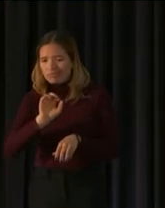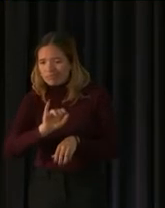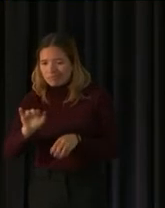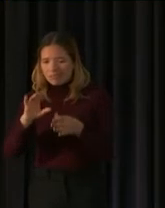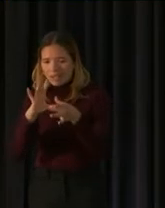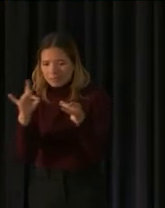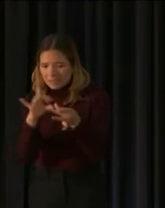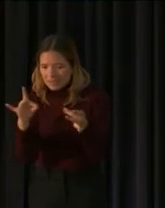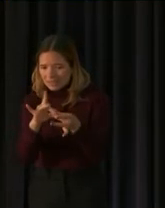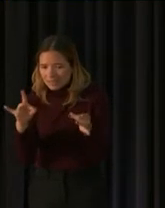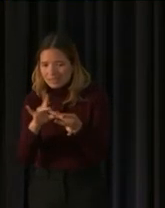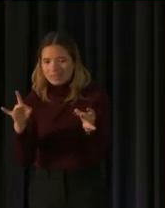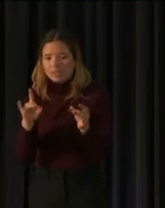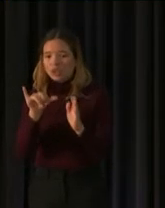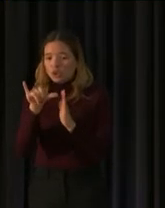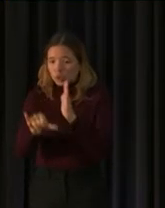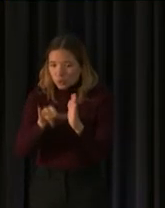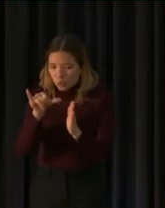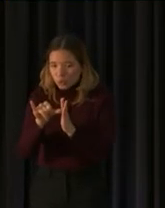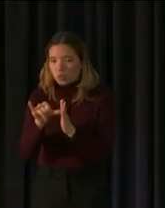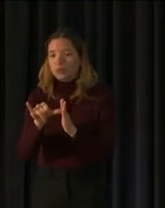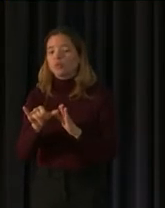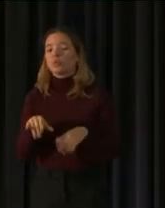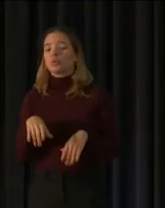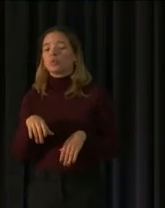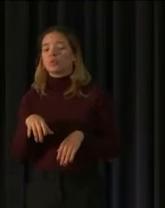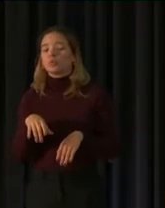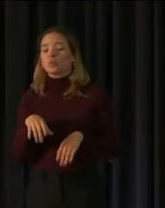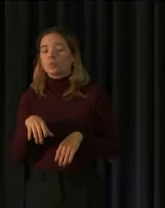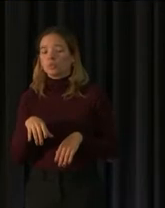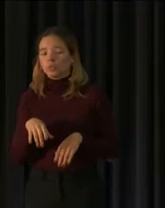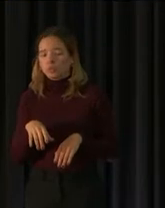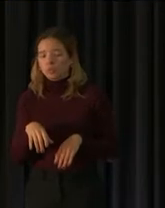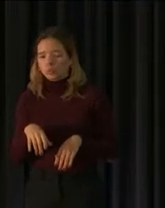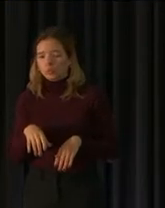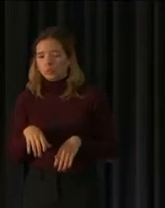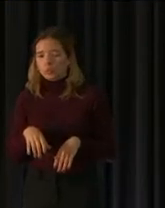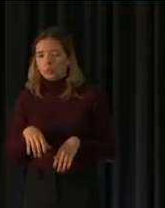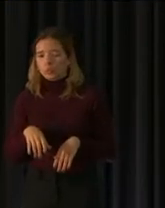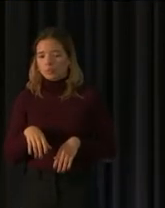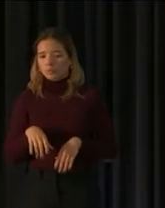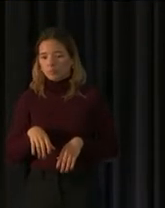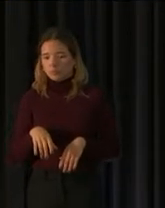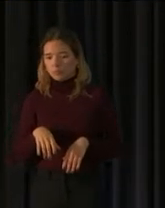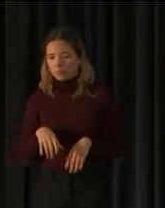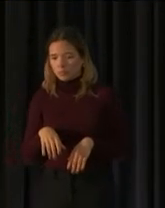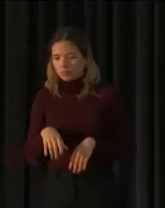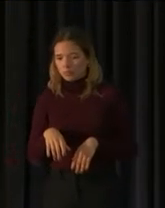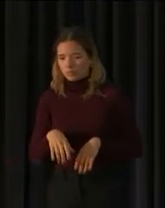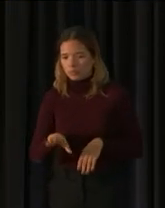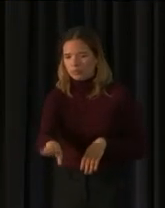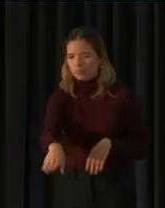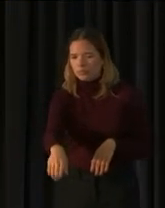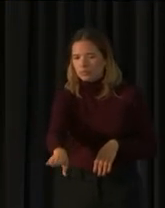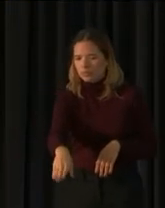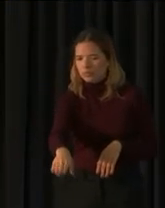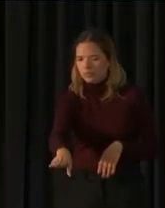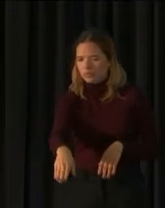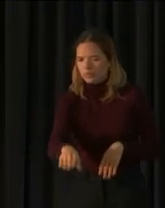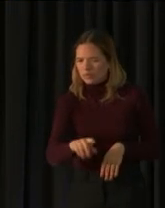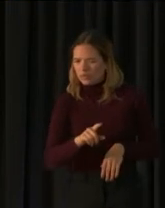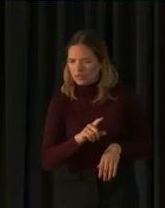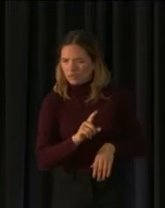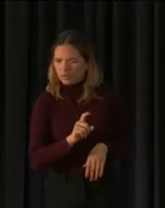So our first question was posed via social media, and a parent would like to know, because cases increased around this